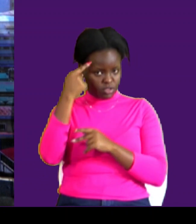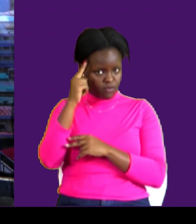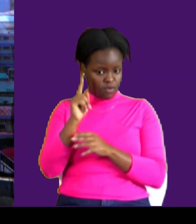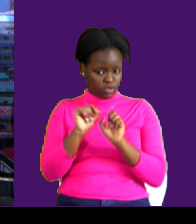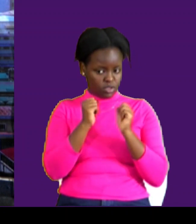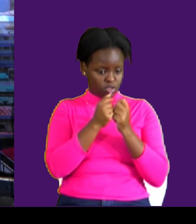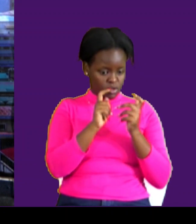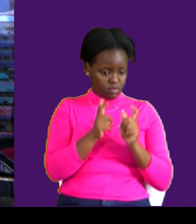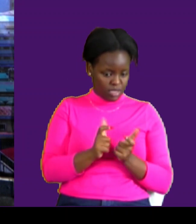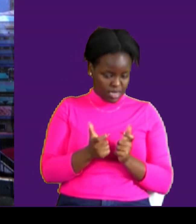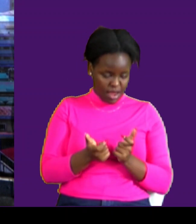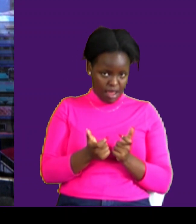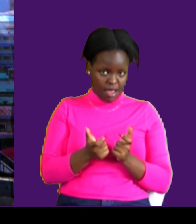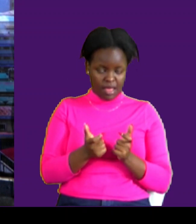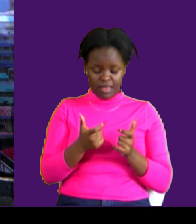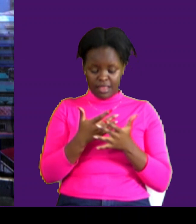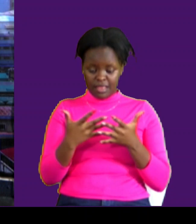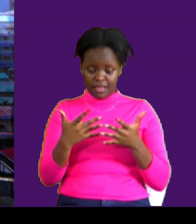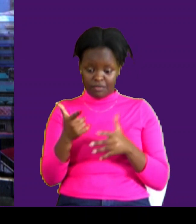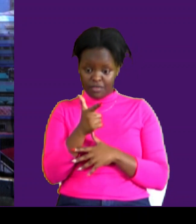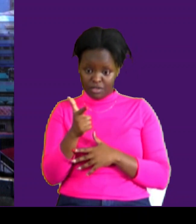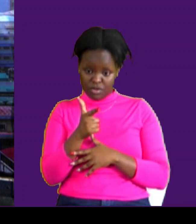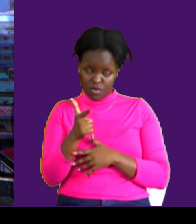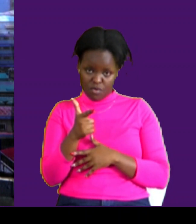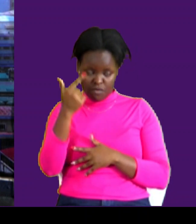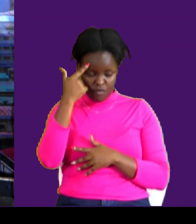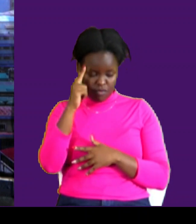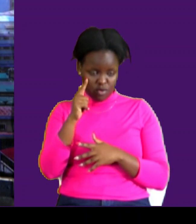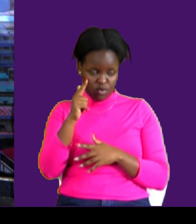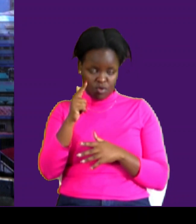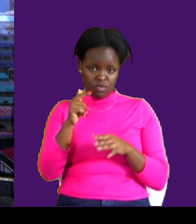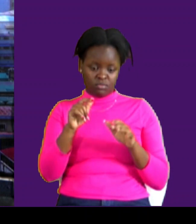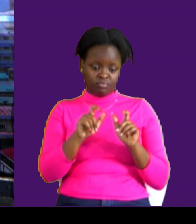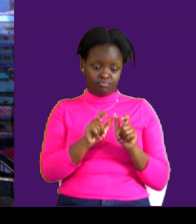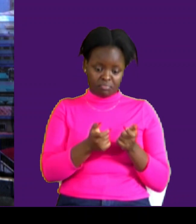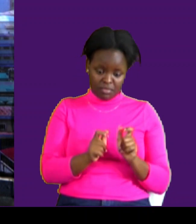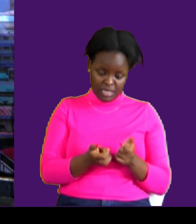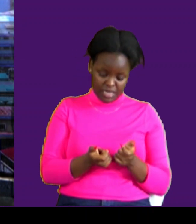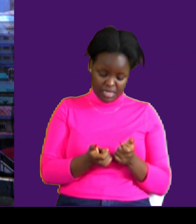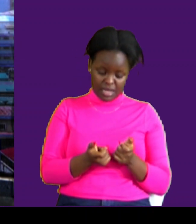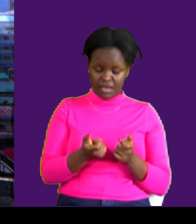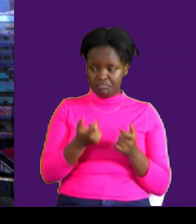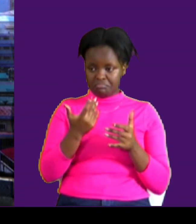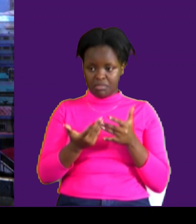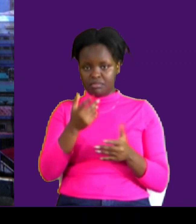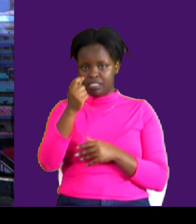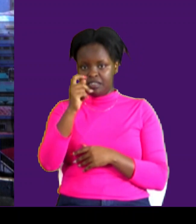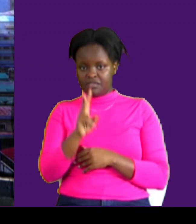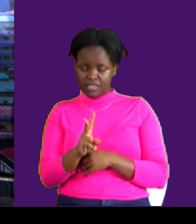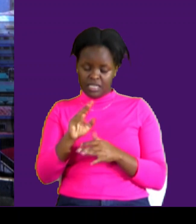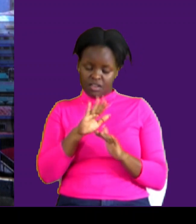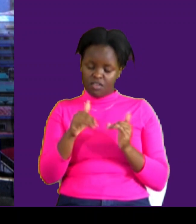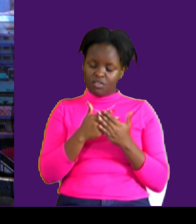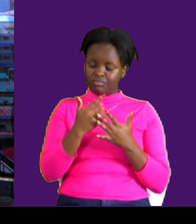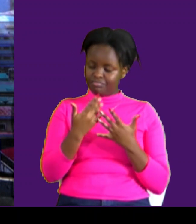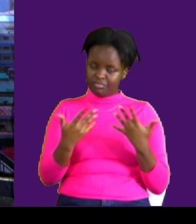social media, the video that you produce for streamline media, let's say television and all